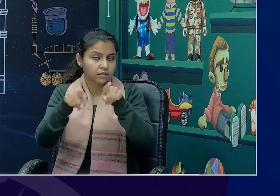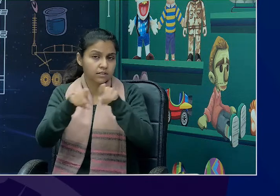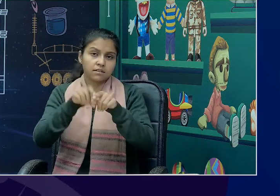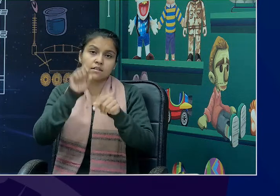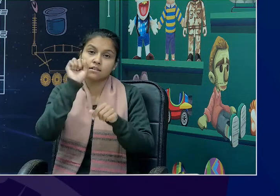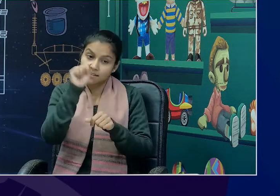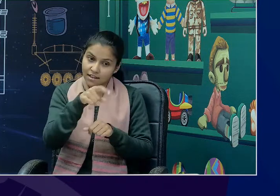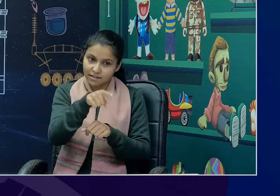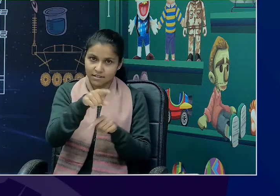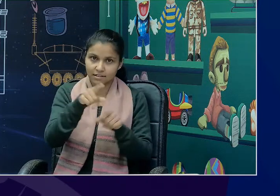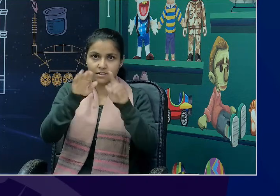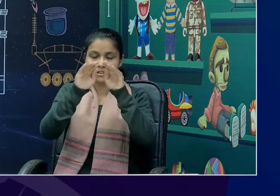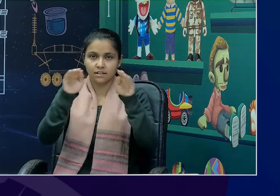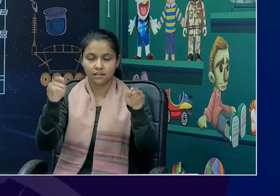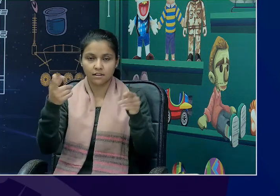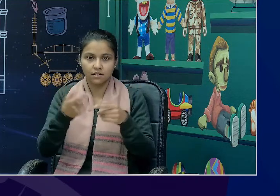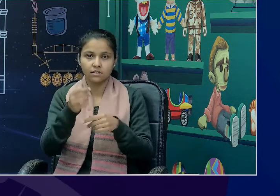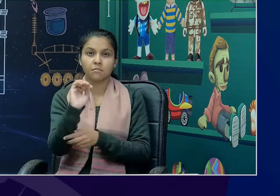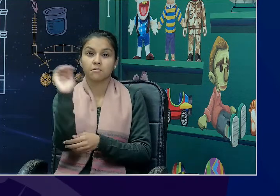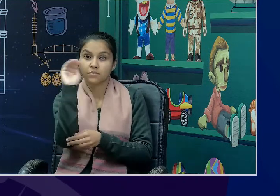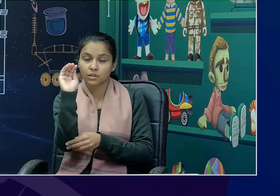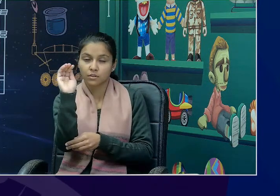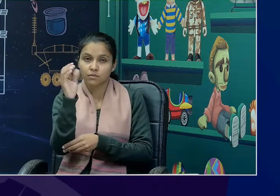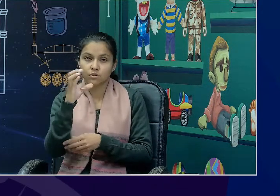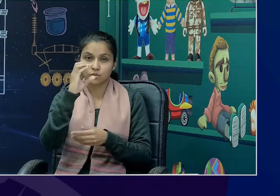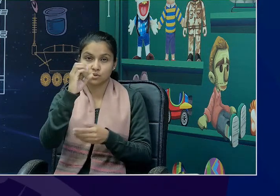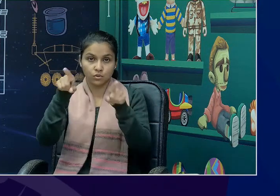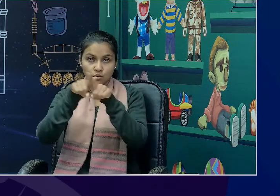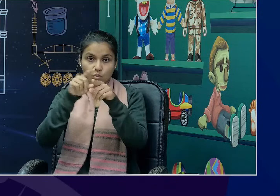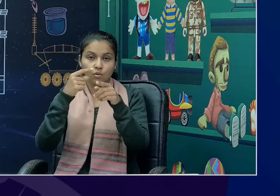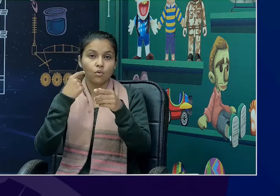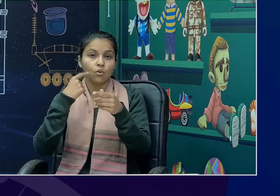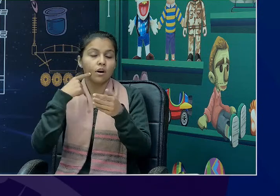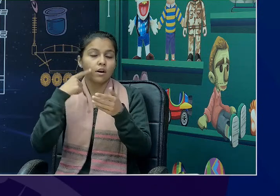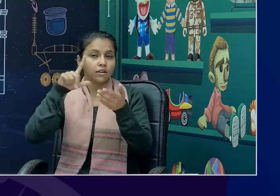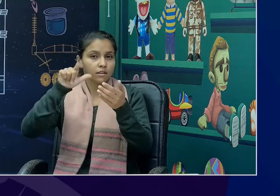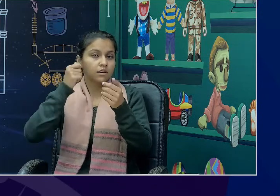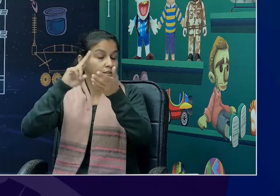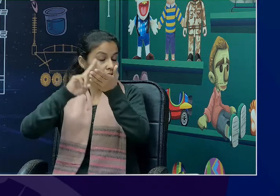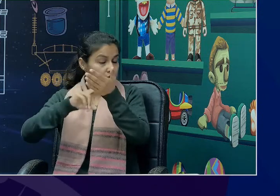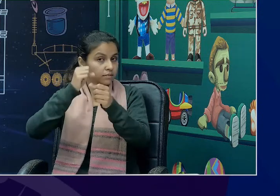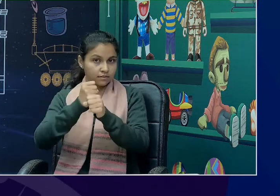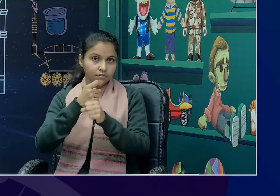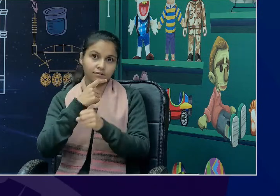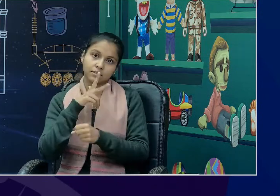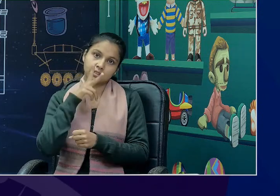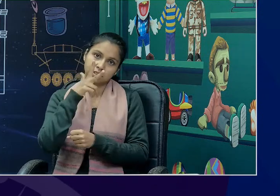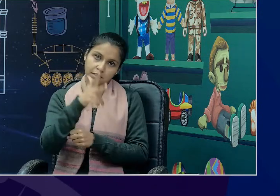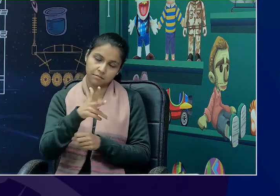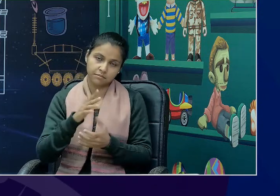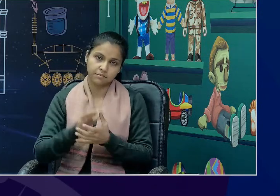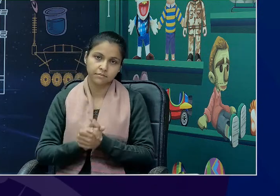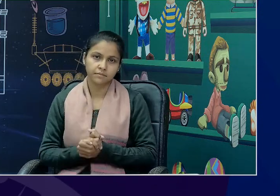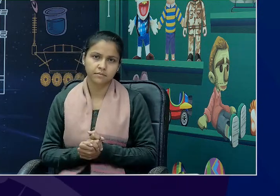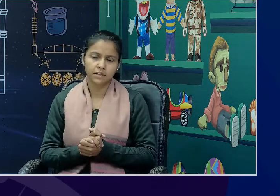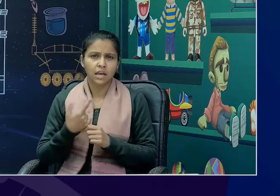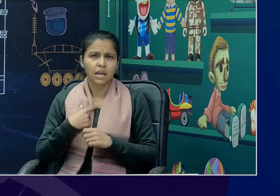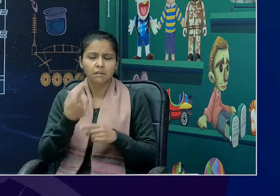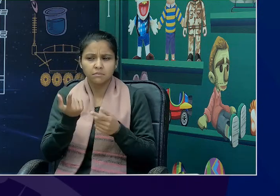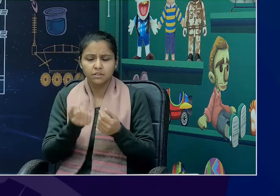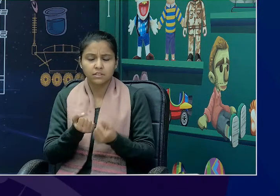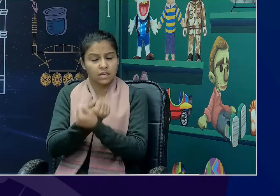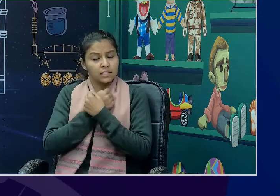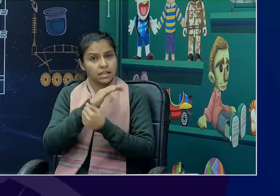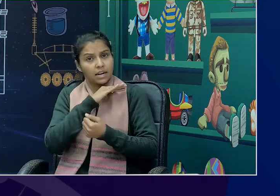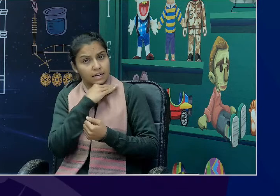and this is where the snake was coiling. Okay. And there is also a term called taken with and death lurked. How